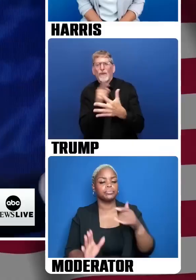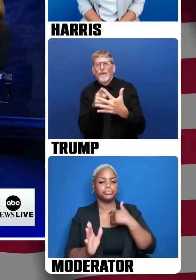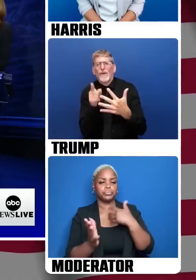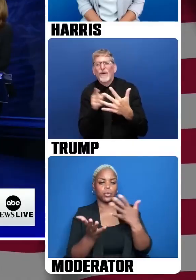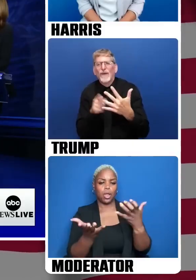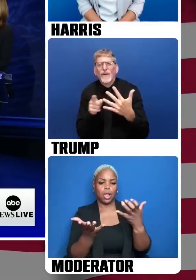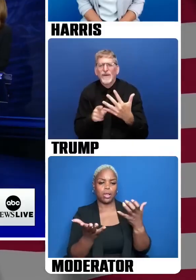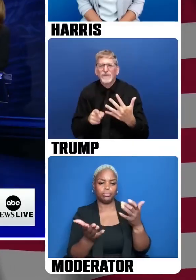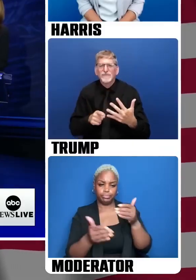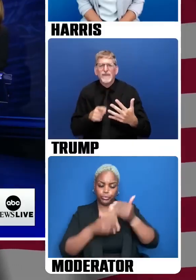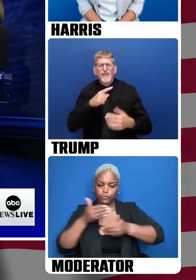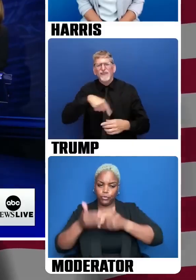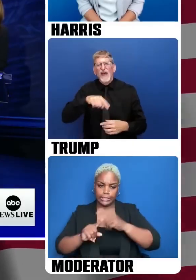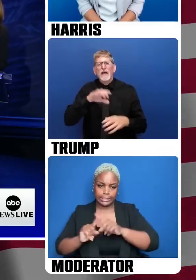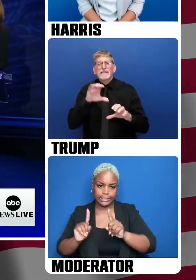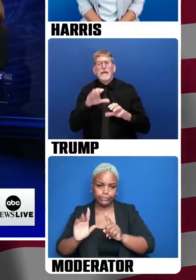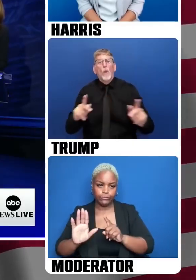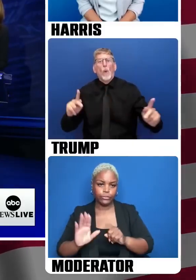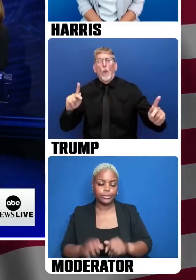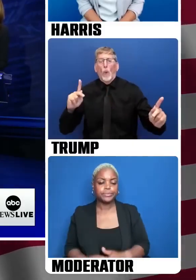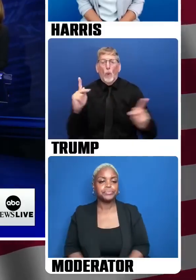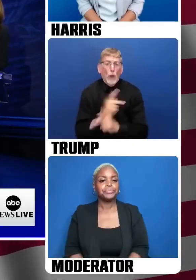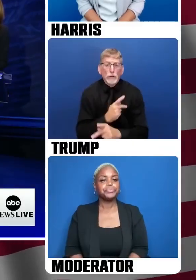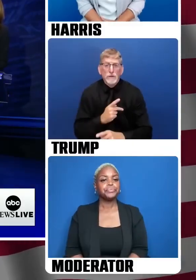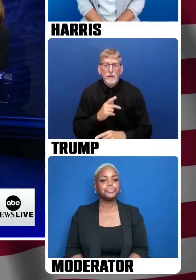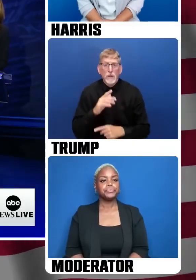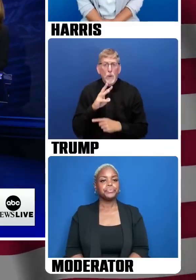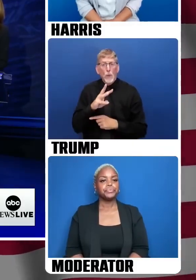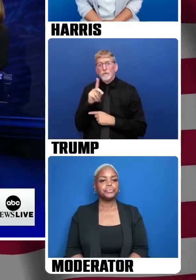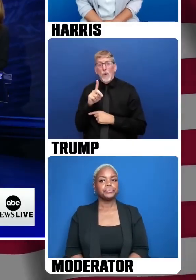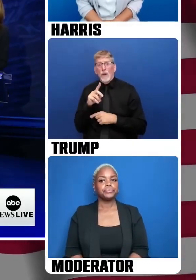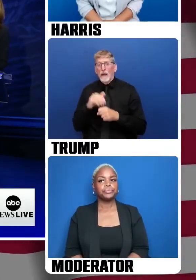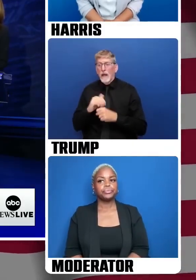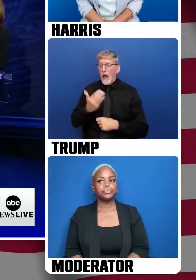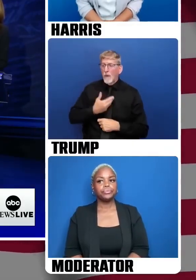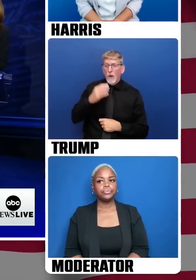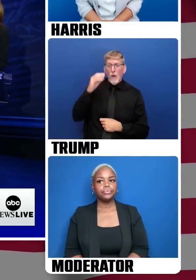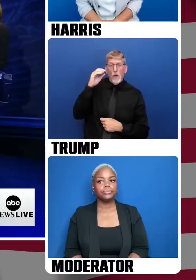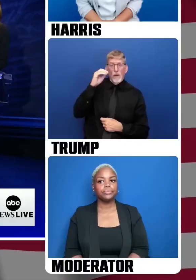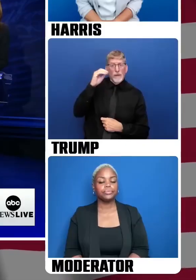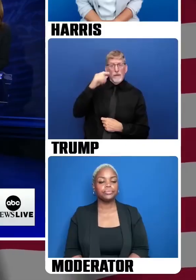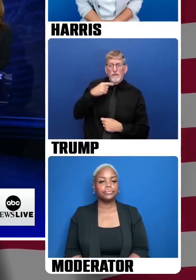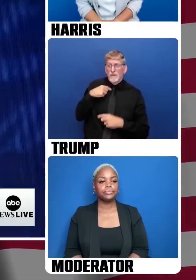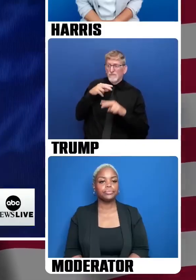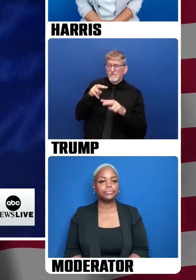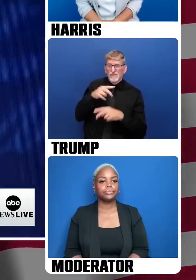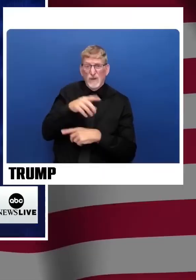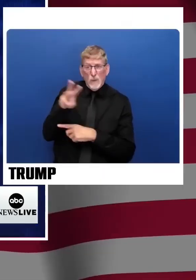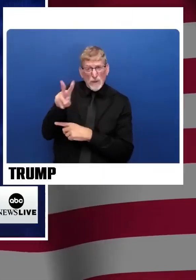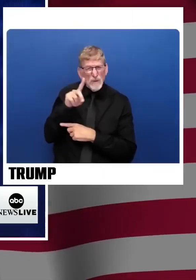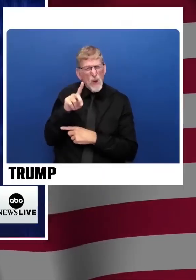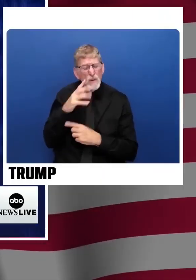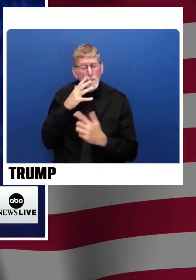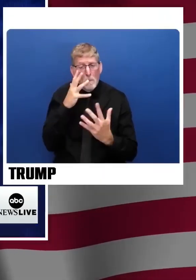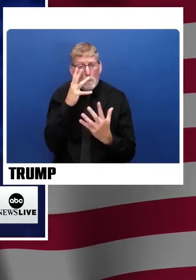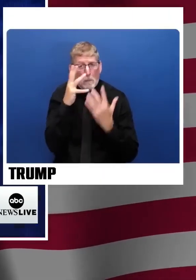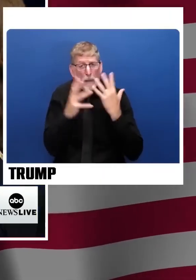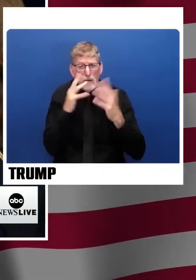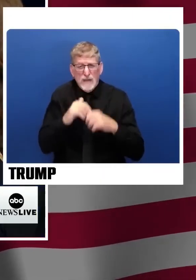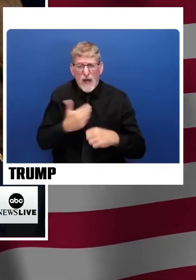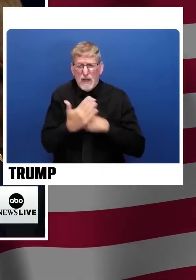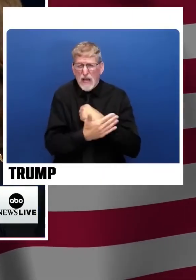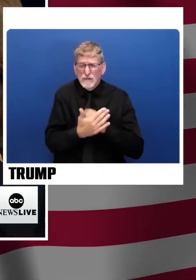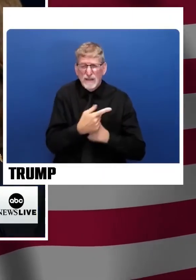the worst withdrawal and, in my opinion, the most embarrassing moment in the history of our country. And by the way, that's why